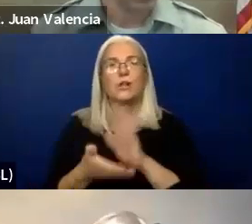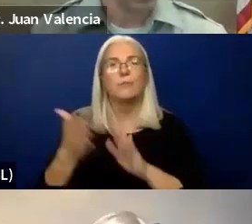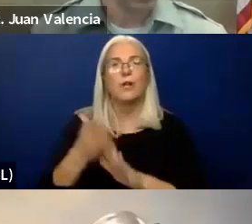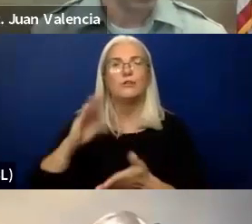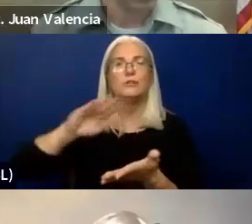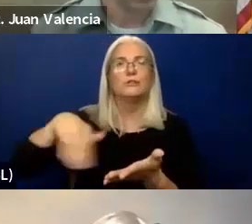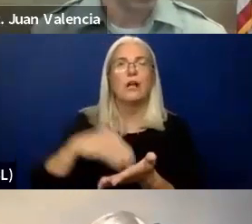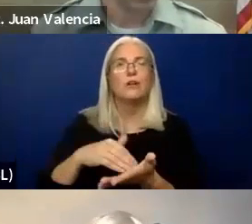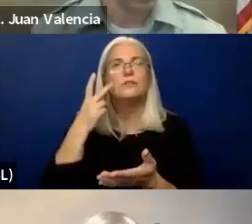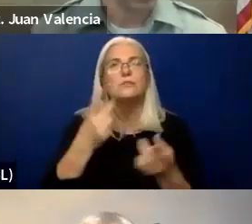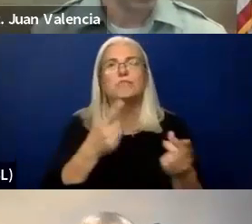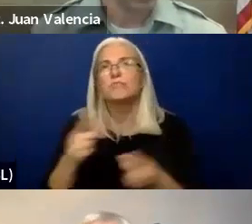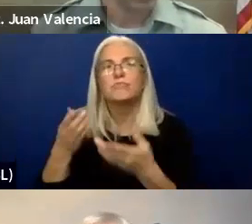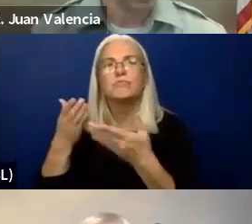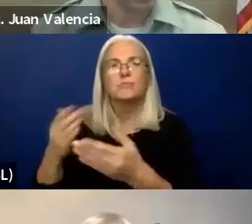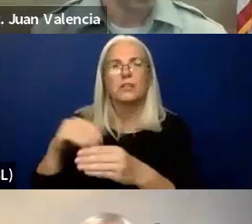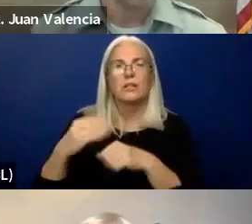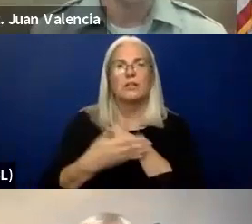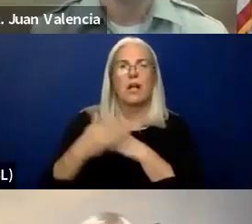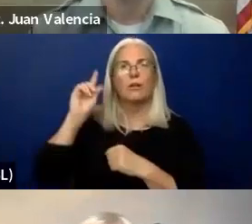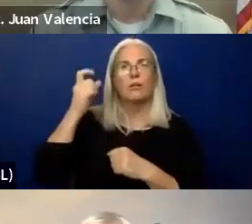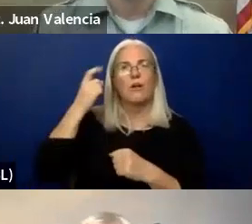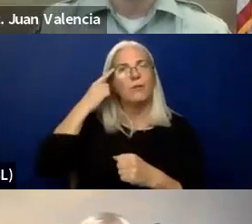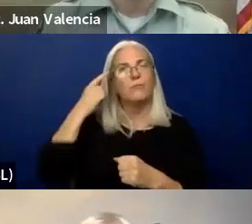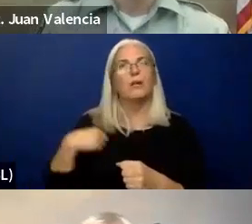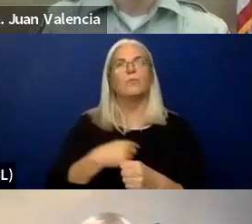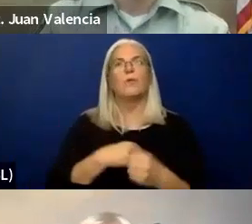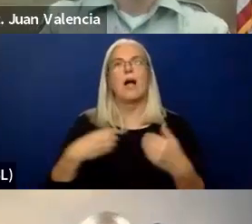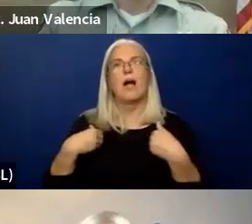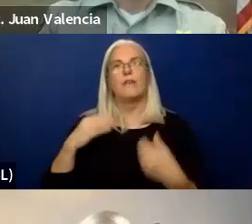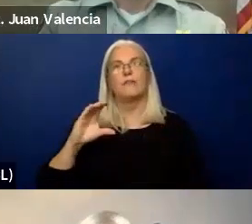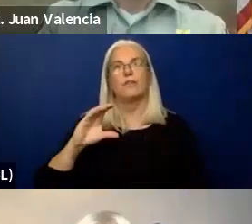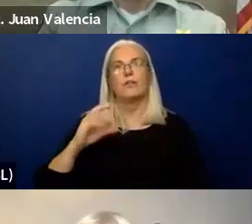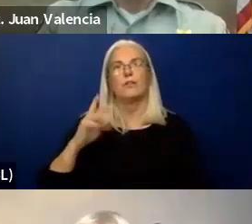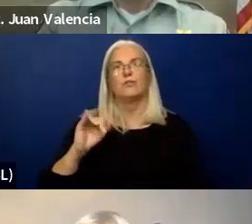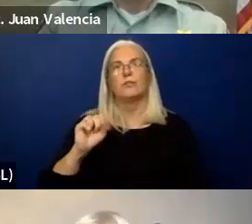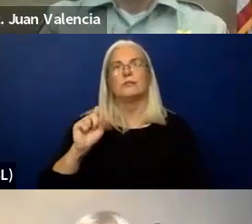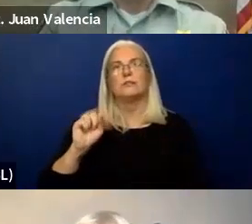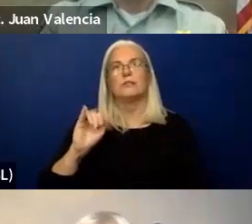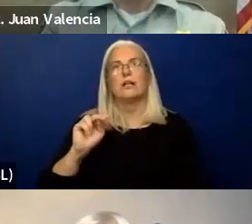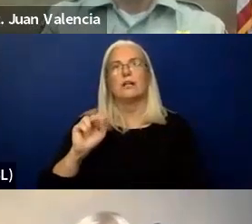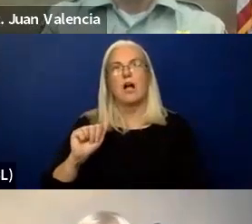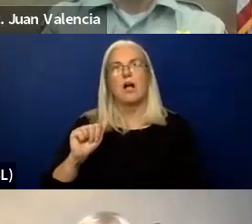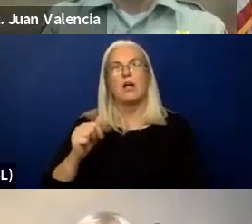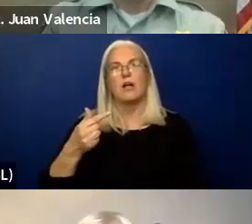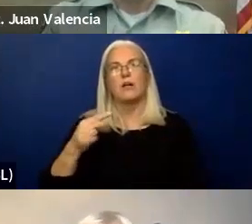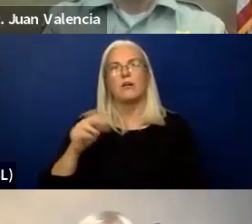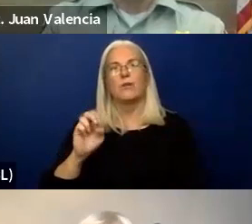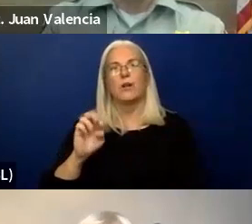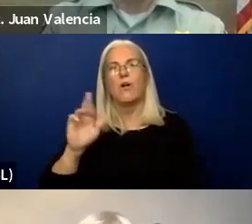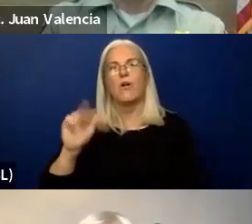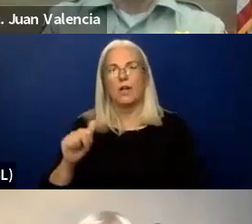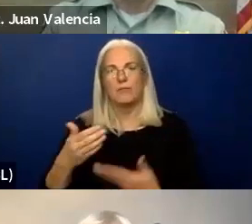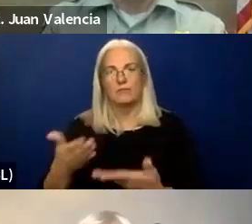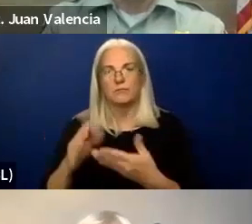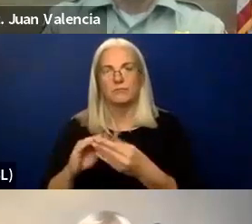Center, let's go once again to Christina Rivera, our acting chief of our EOC. Christina?